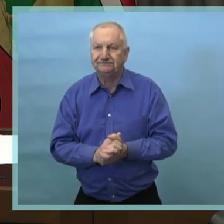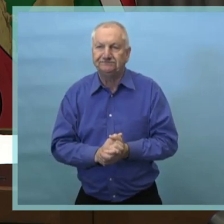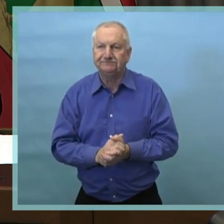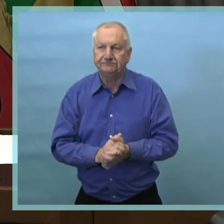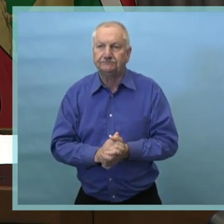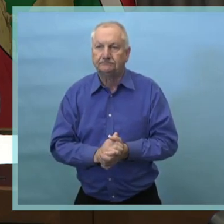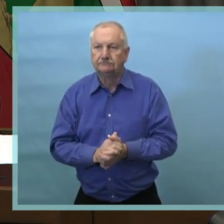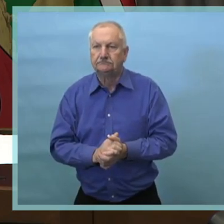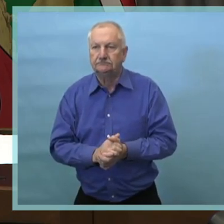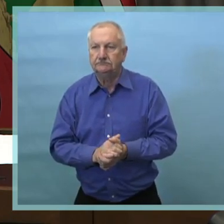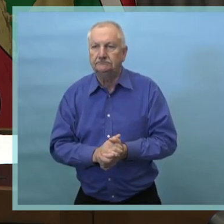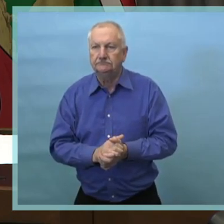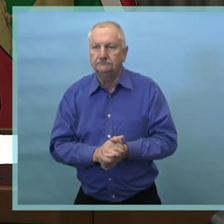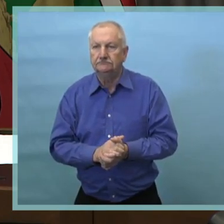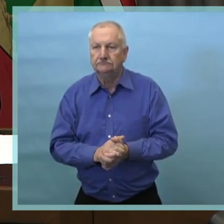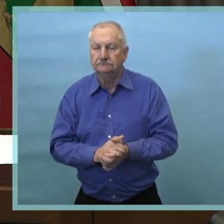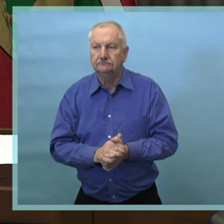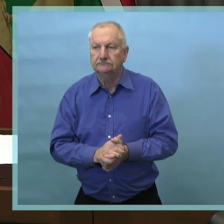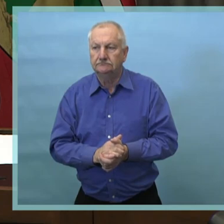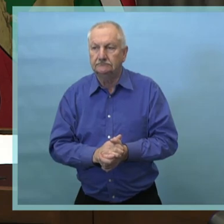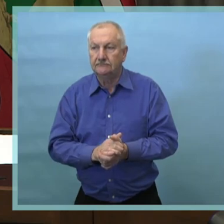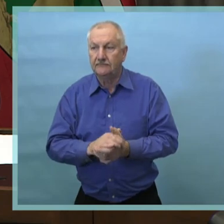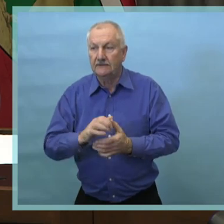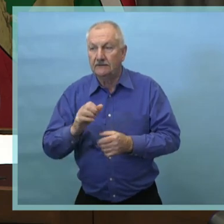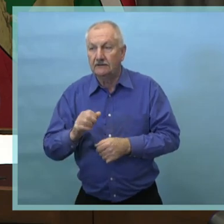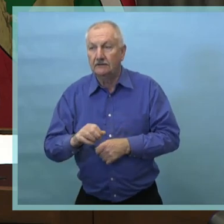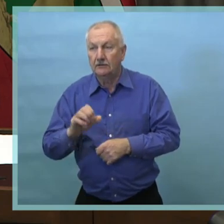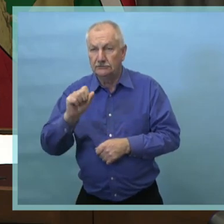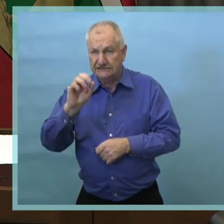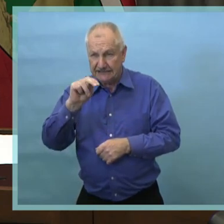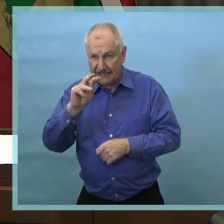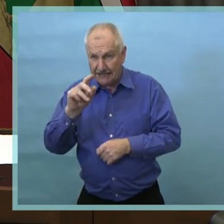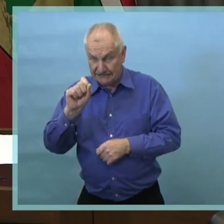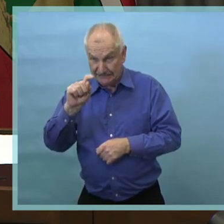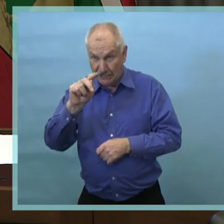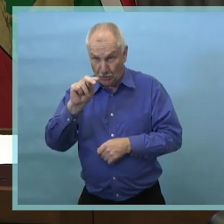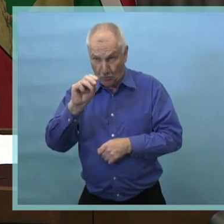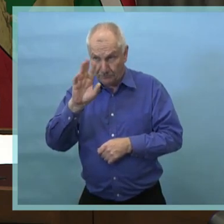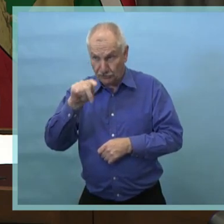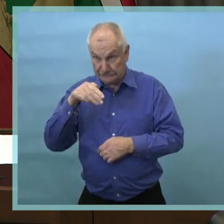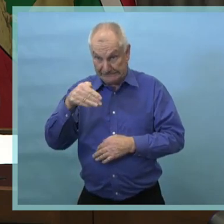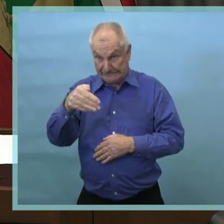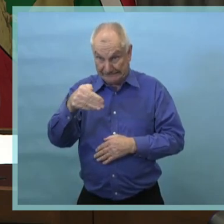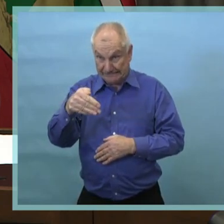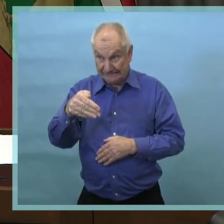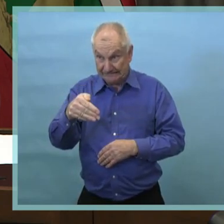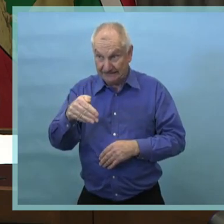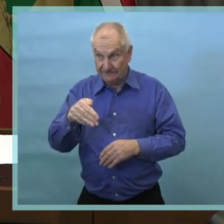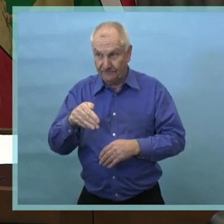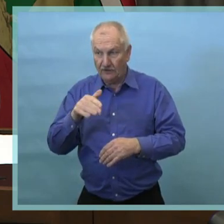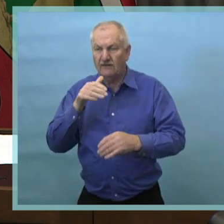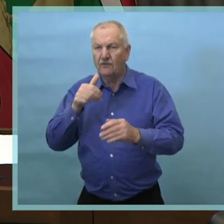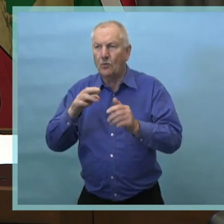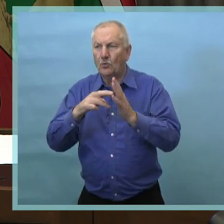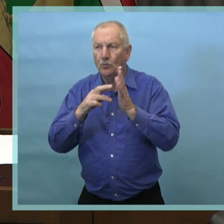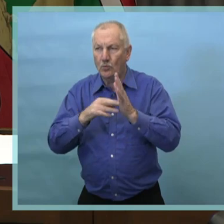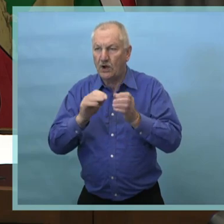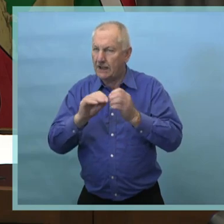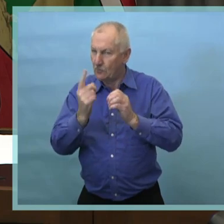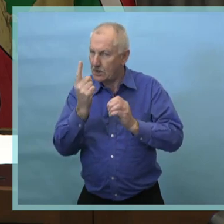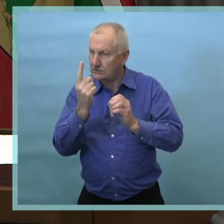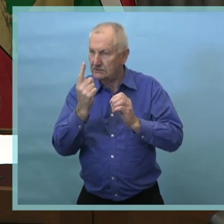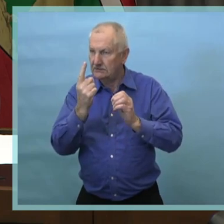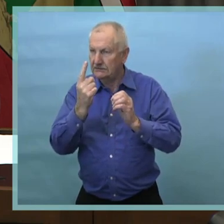The gates at St. Norbert at the floodway are operating currently under rule number one. And as of